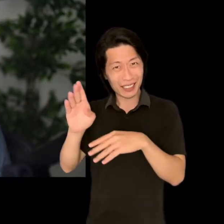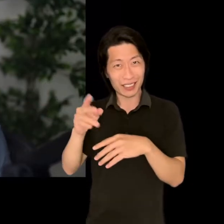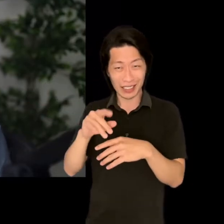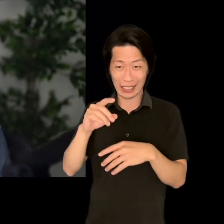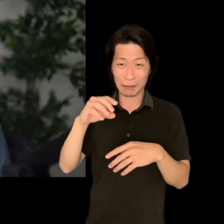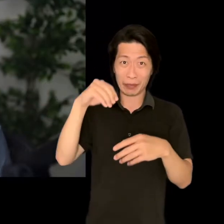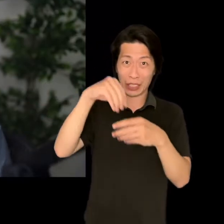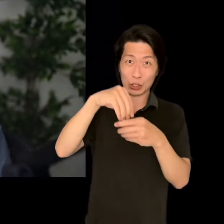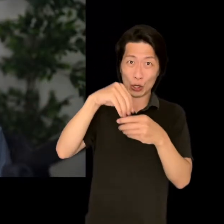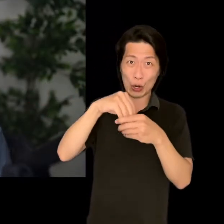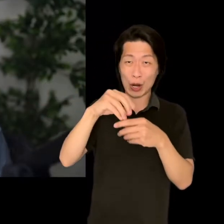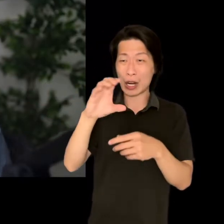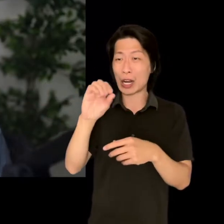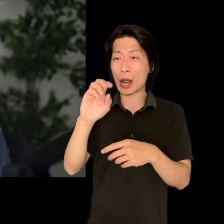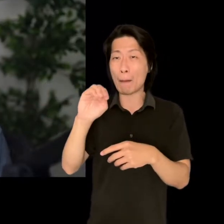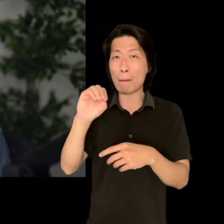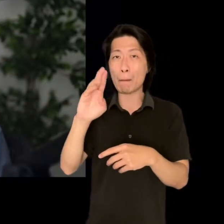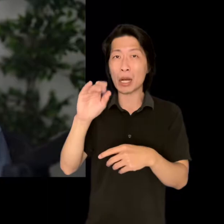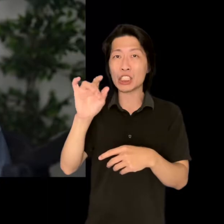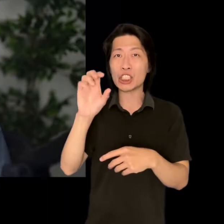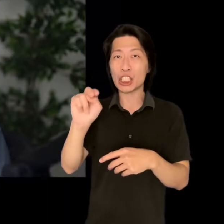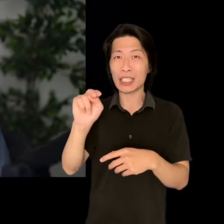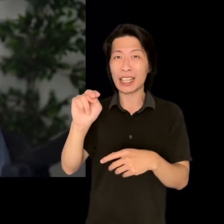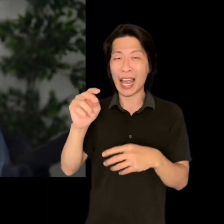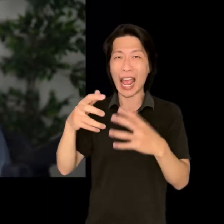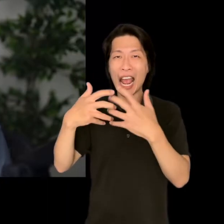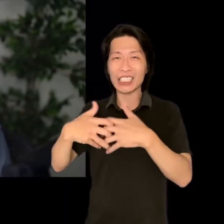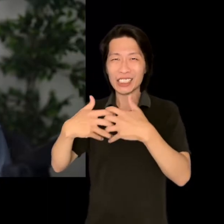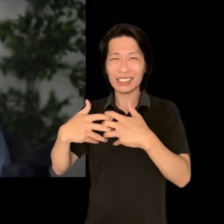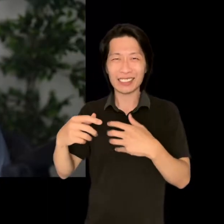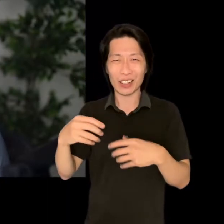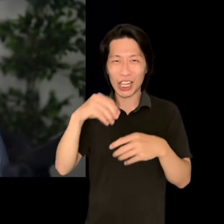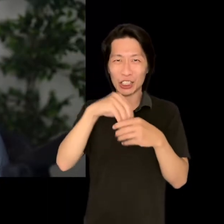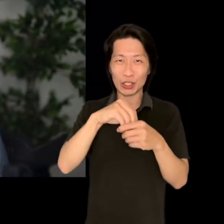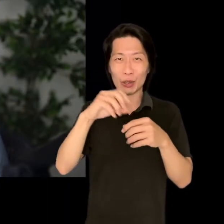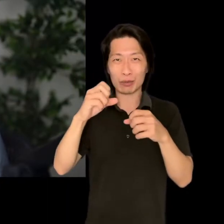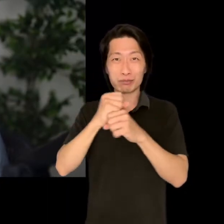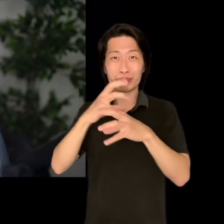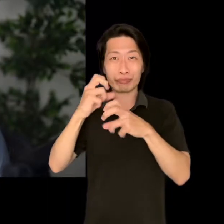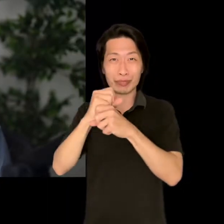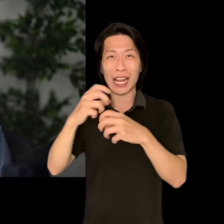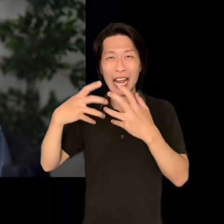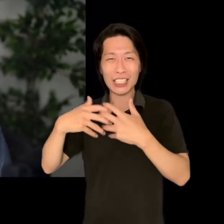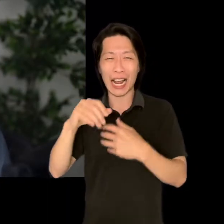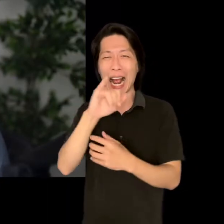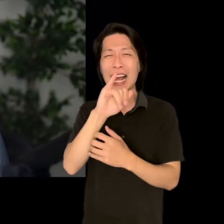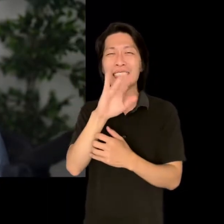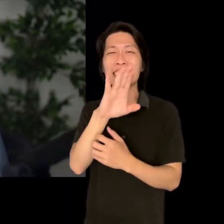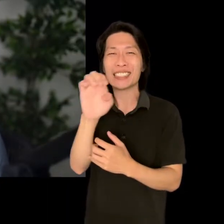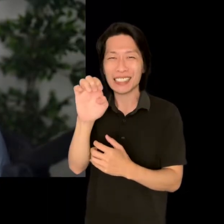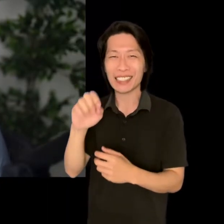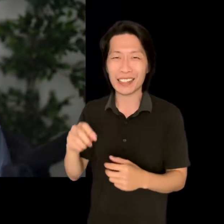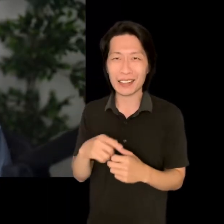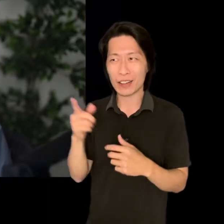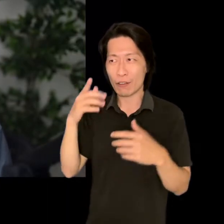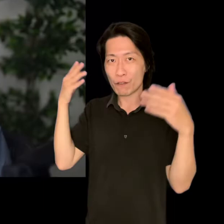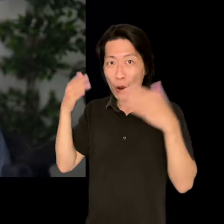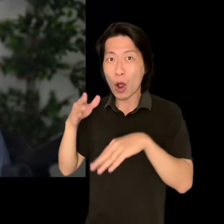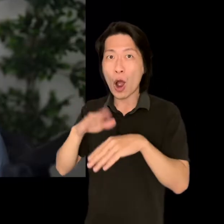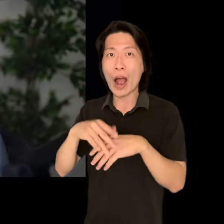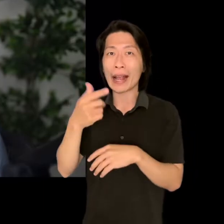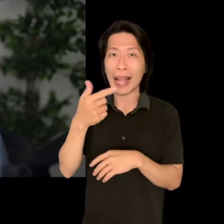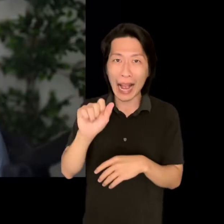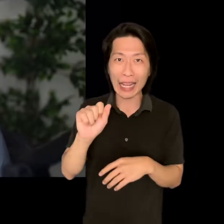foundation of the company, their supply chain, their factories, their business model, it's all built on serving the IC customer and the